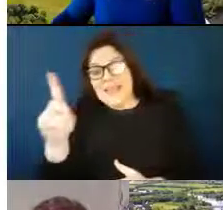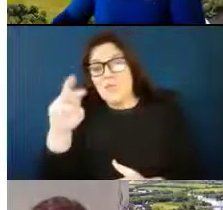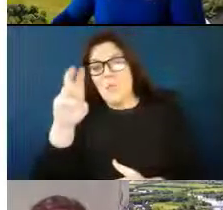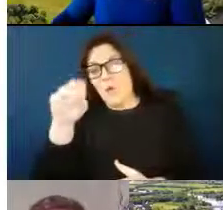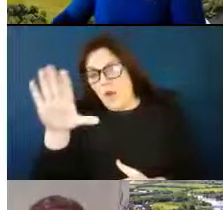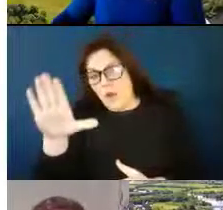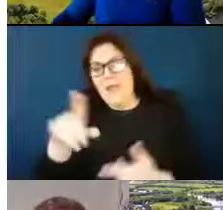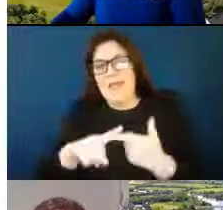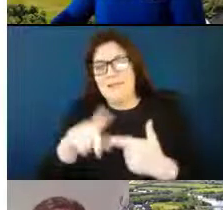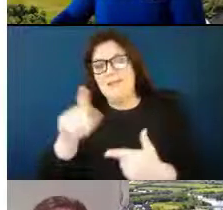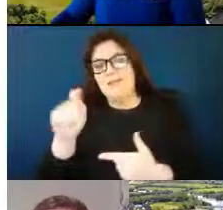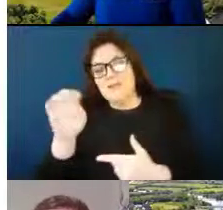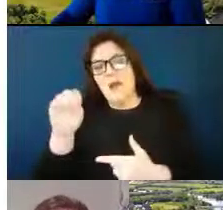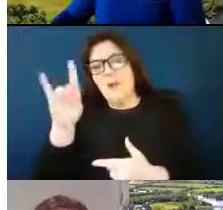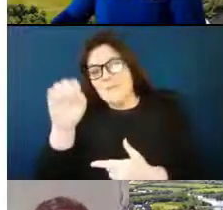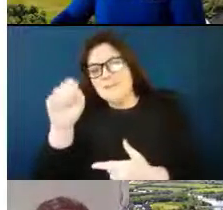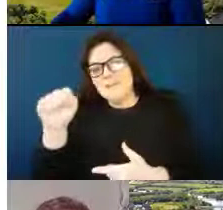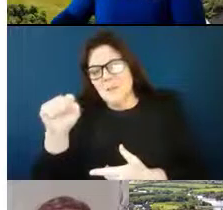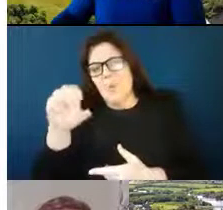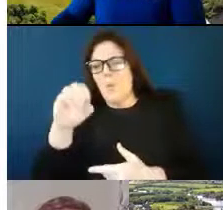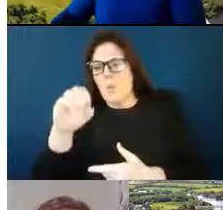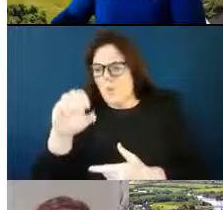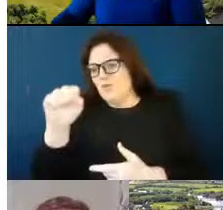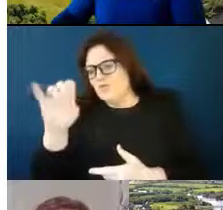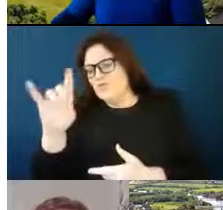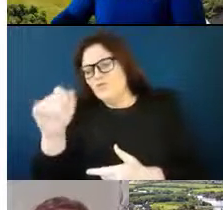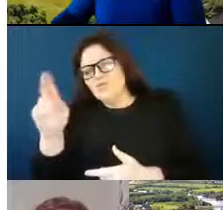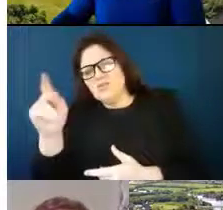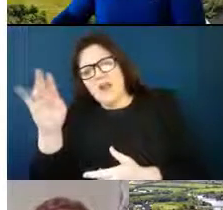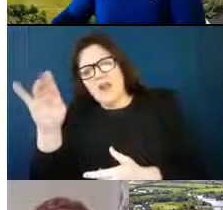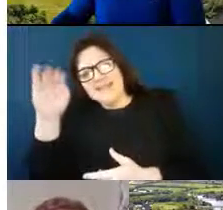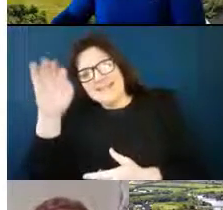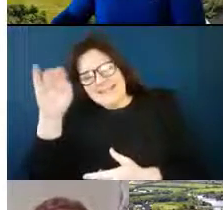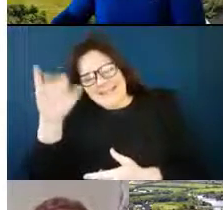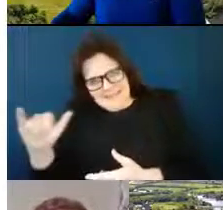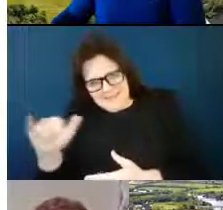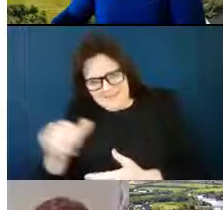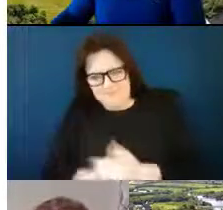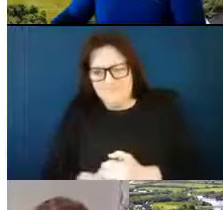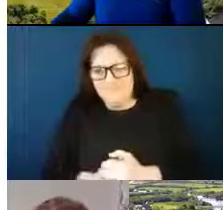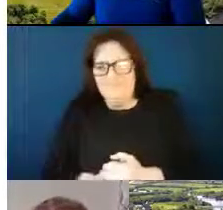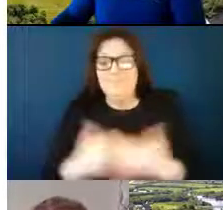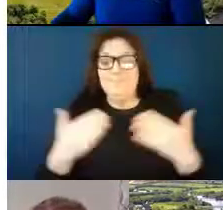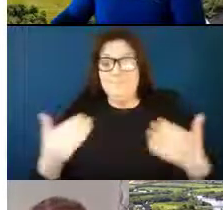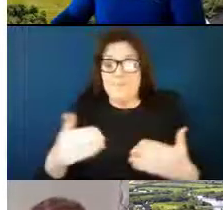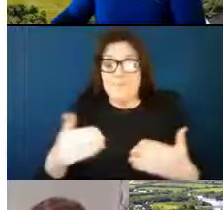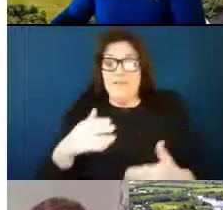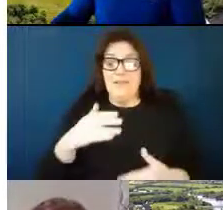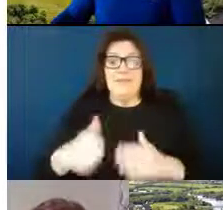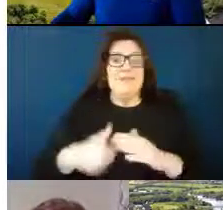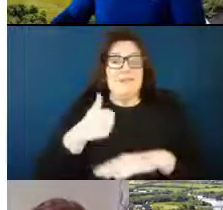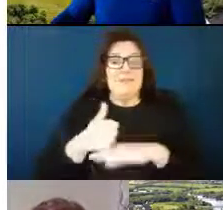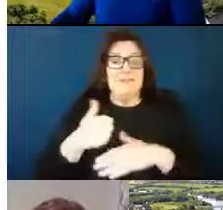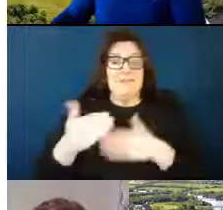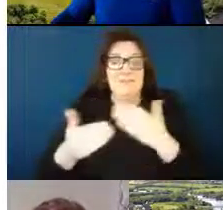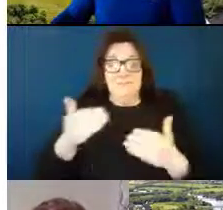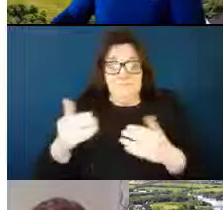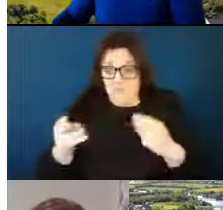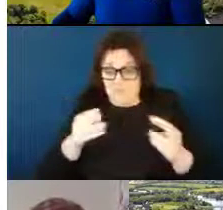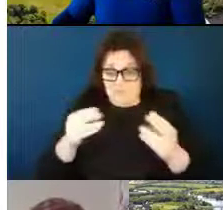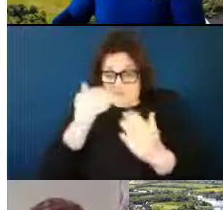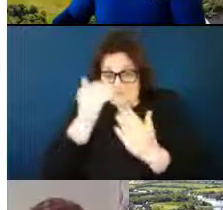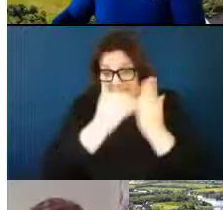O'Shaughnessy. And we'll initially just guide the setup of the community of practice that we hope that people will join us,